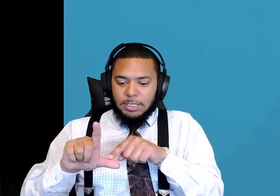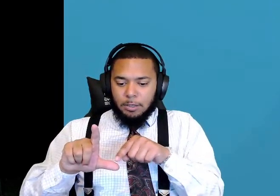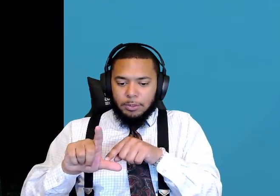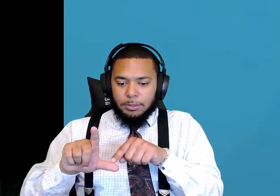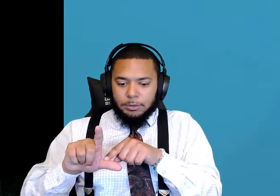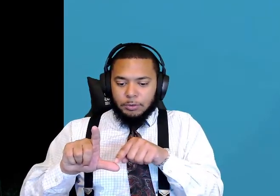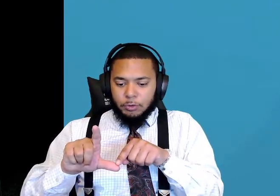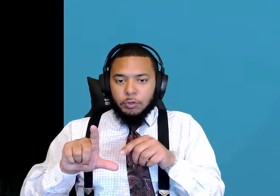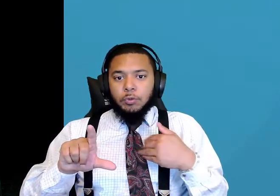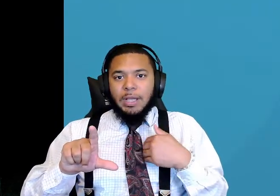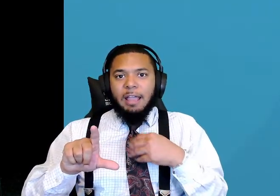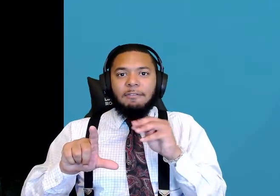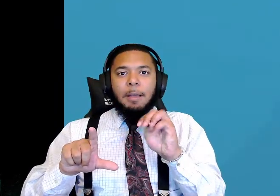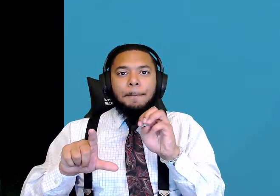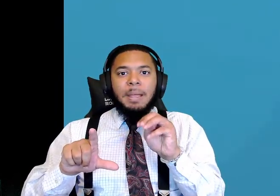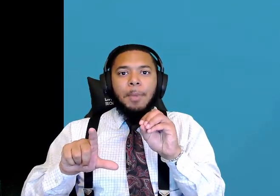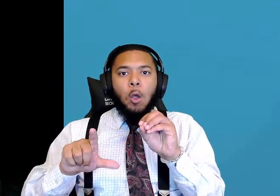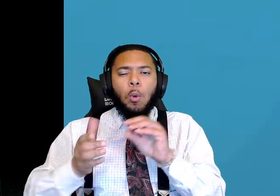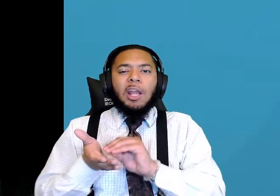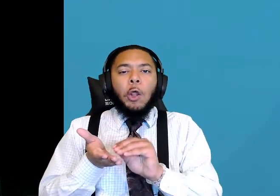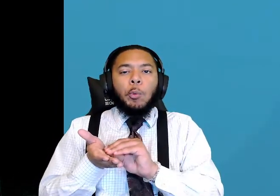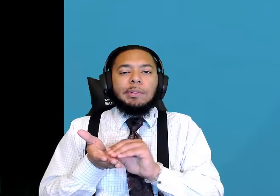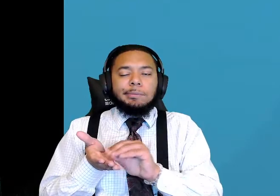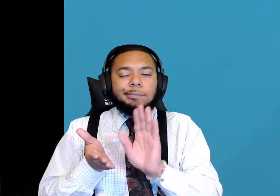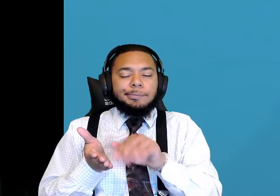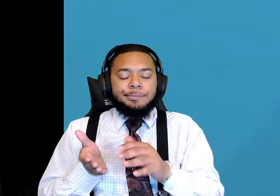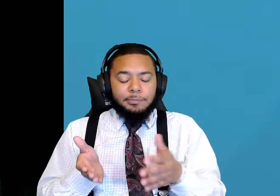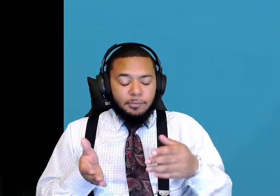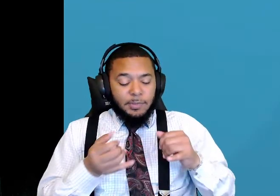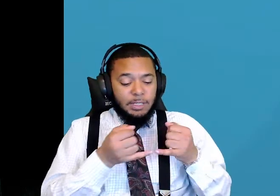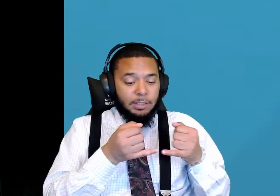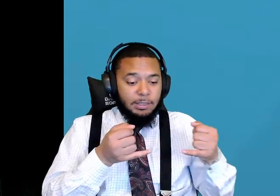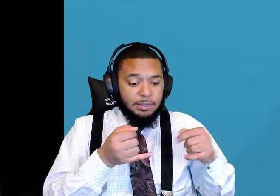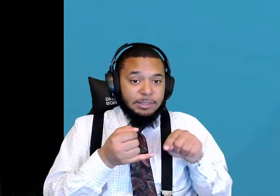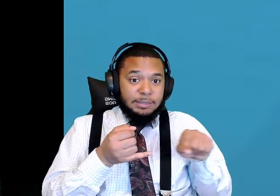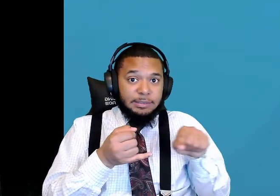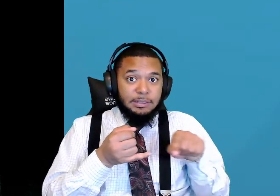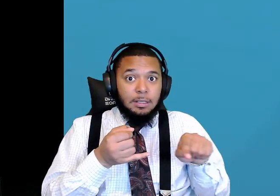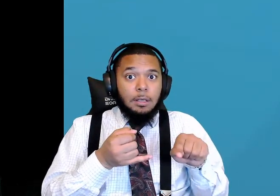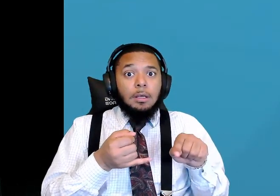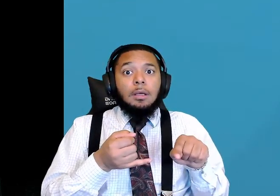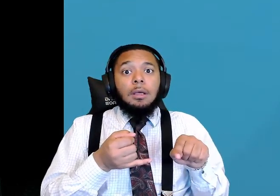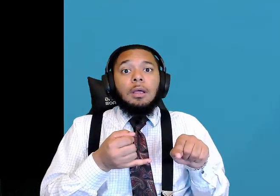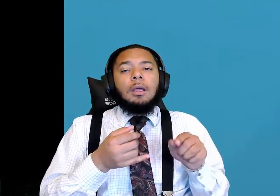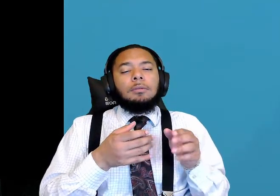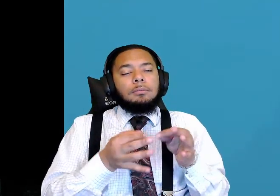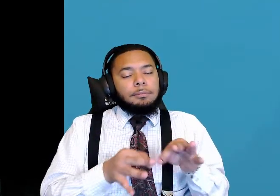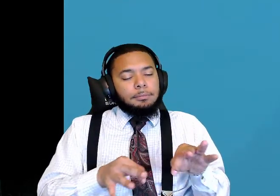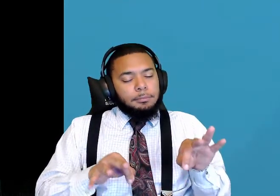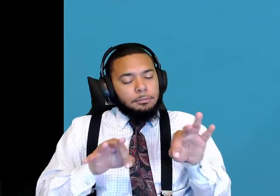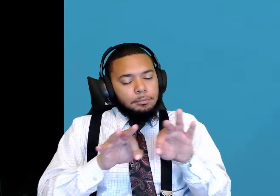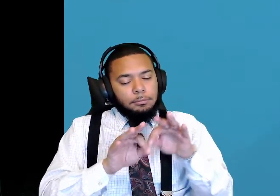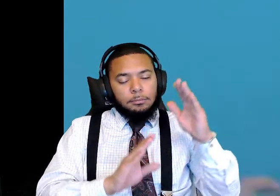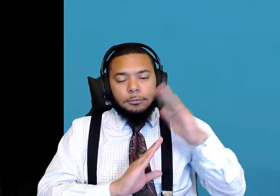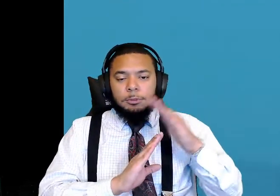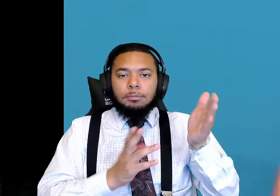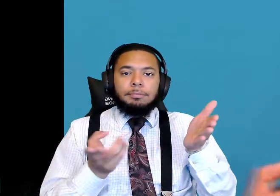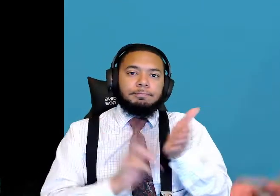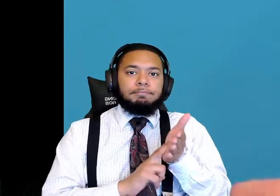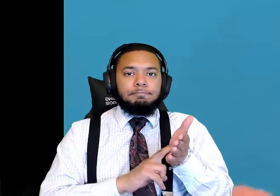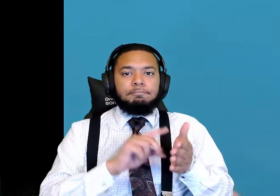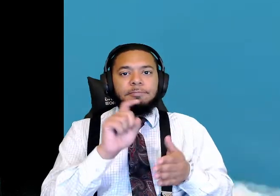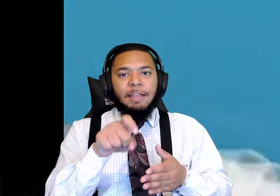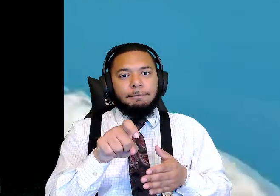if you want to write yourself a note. And then, very importantly, this will not be accepted without your signature.